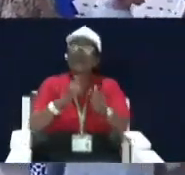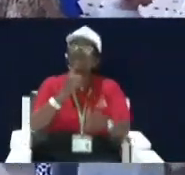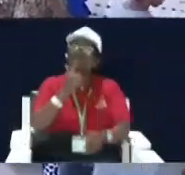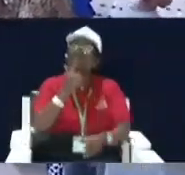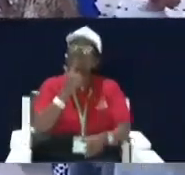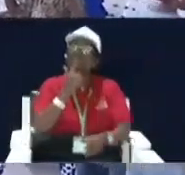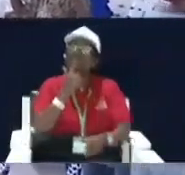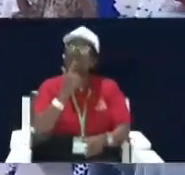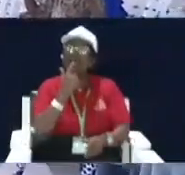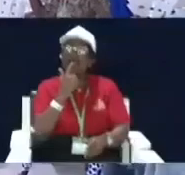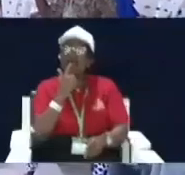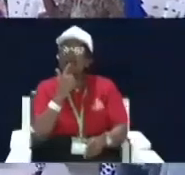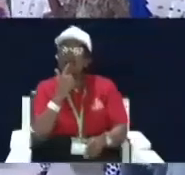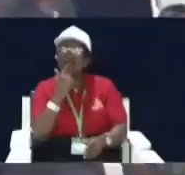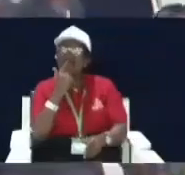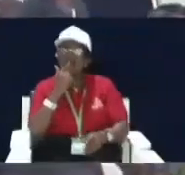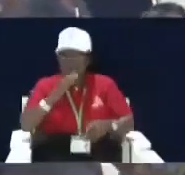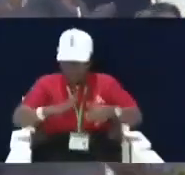every